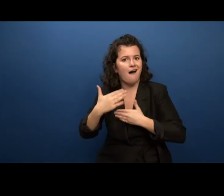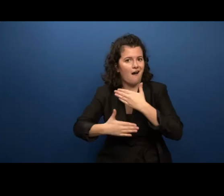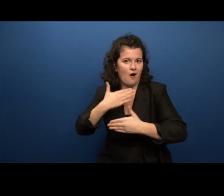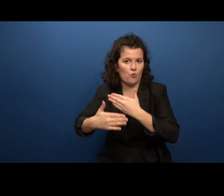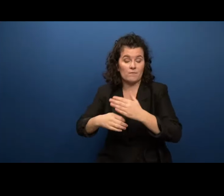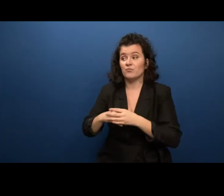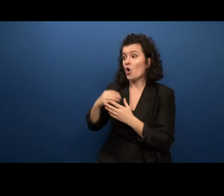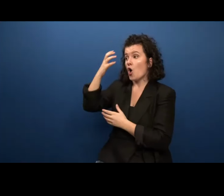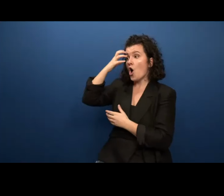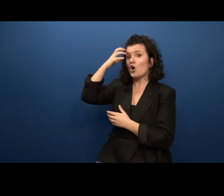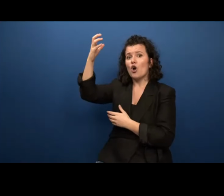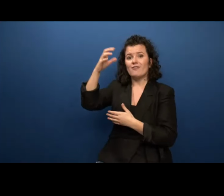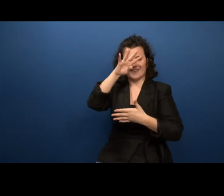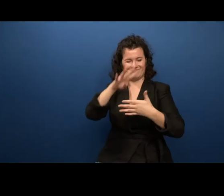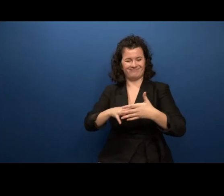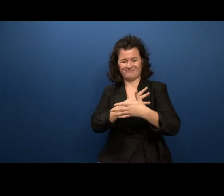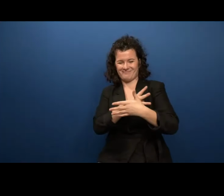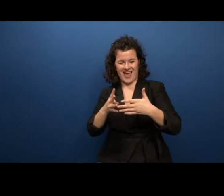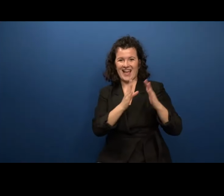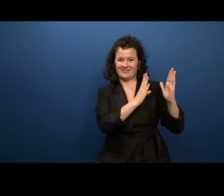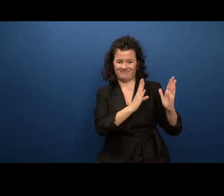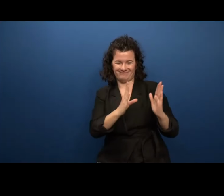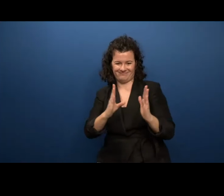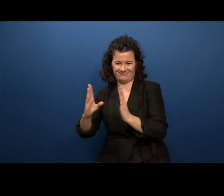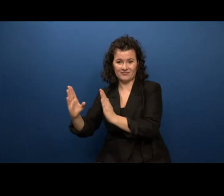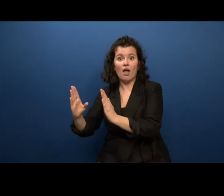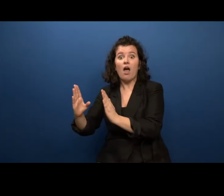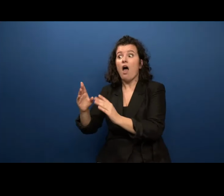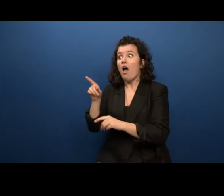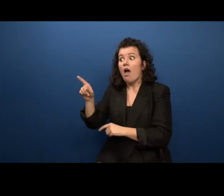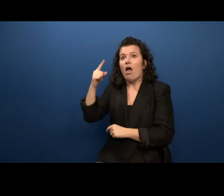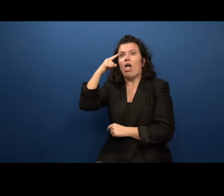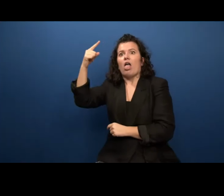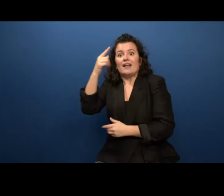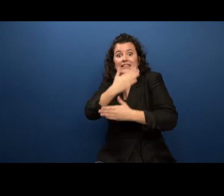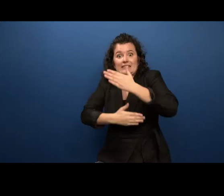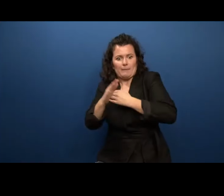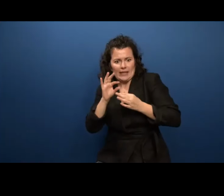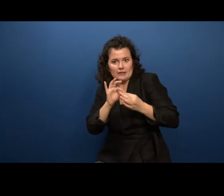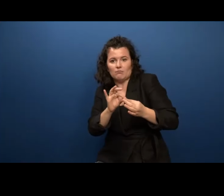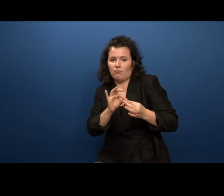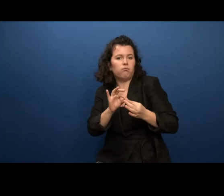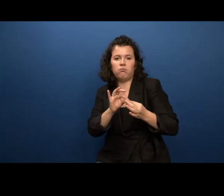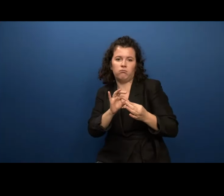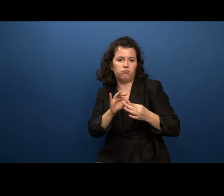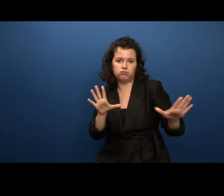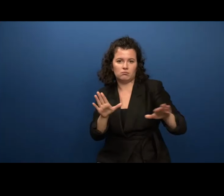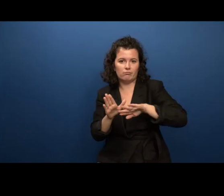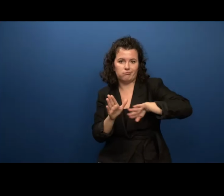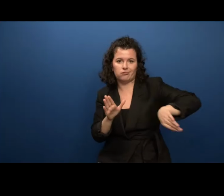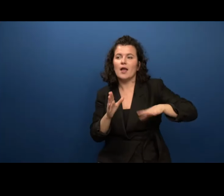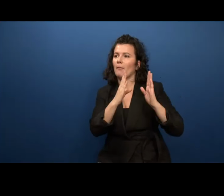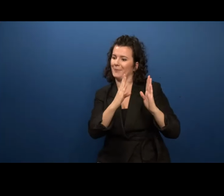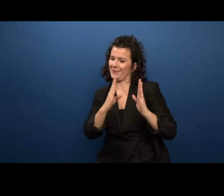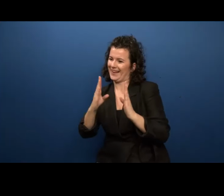planning, all governments across the world, they don't plan for people with disability, even at this time whereby we have serious